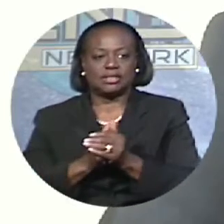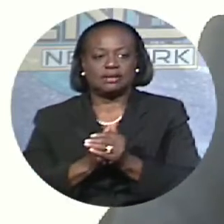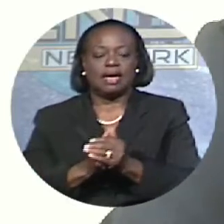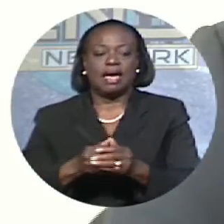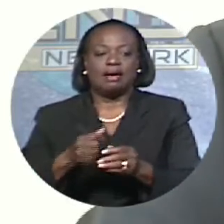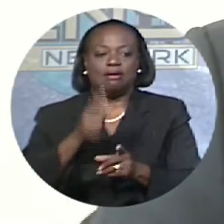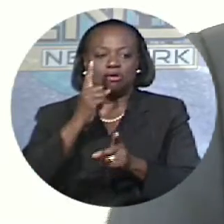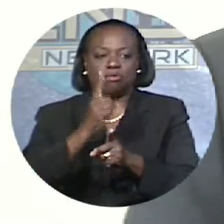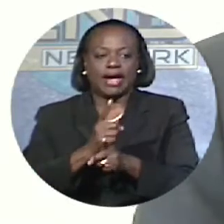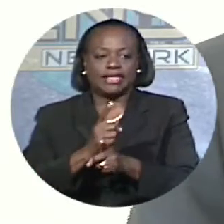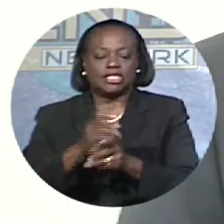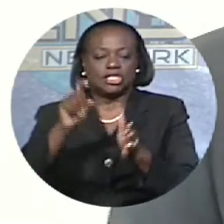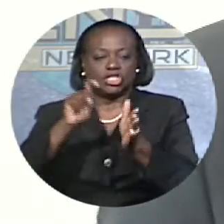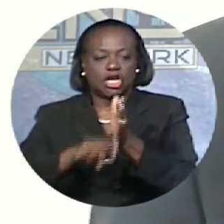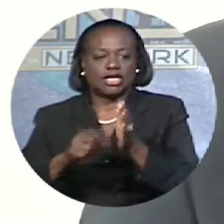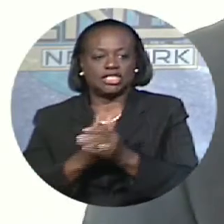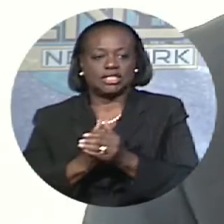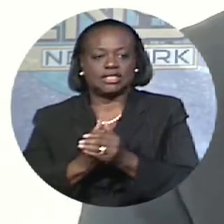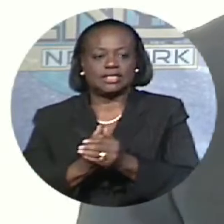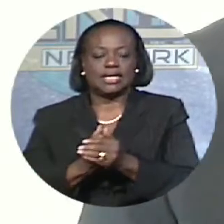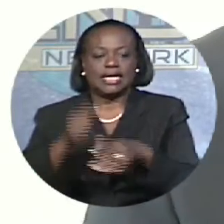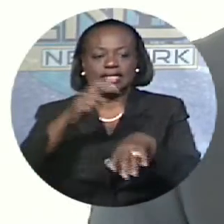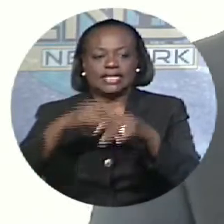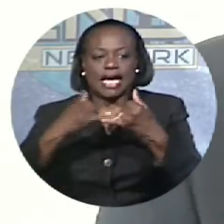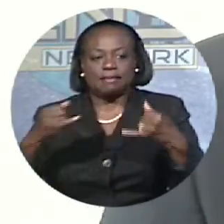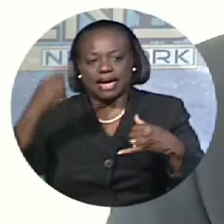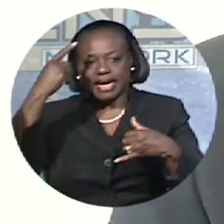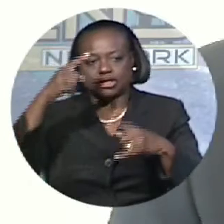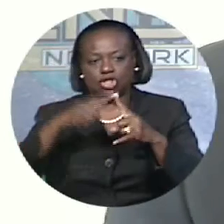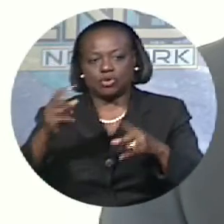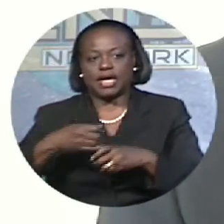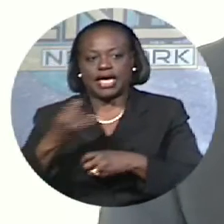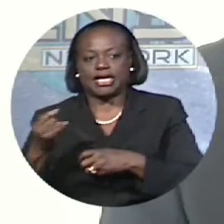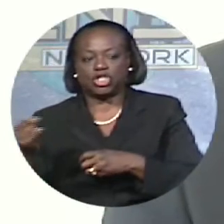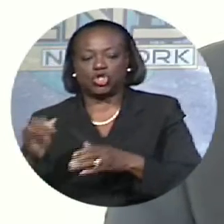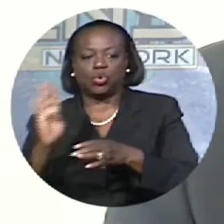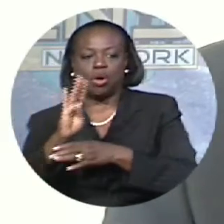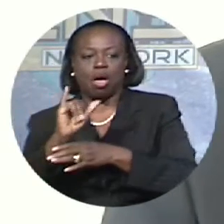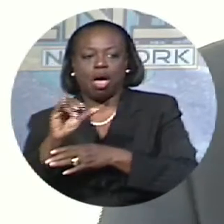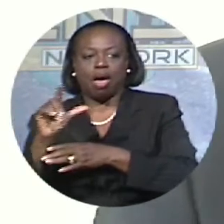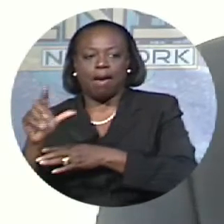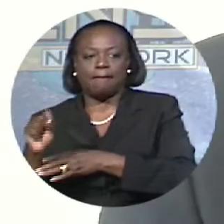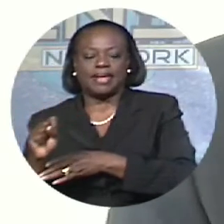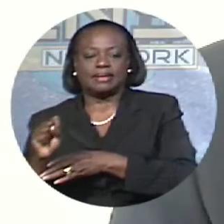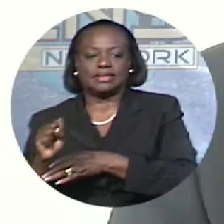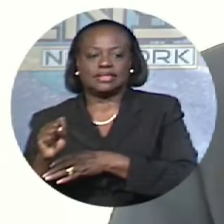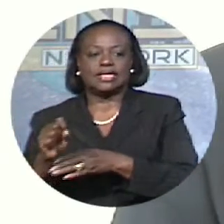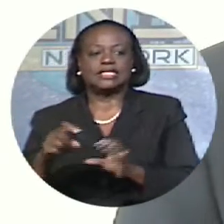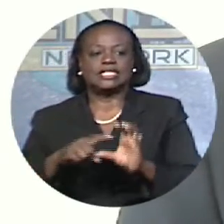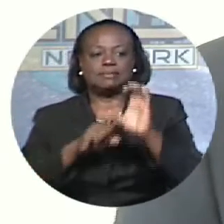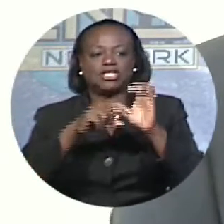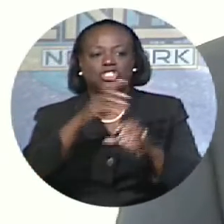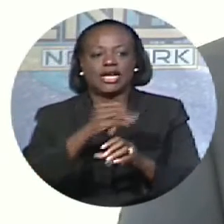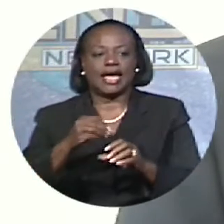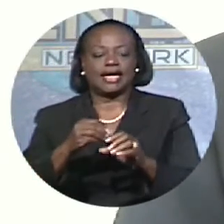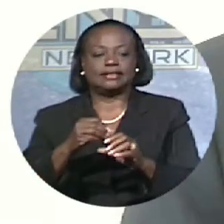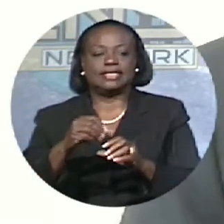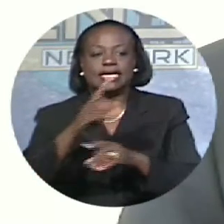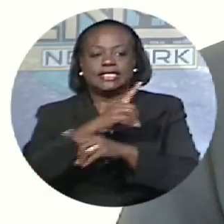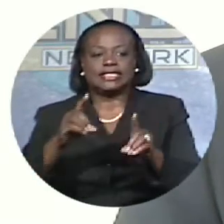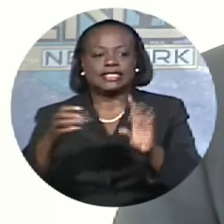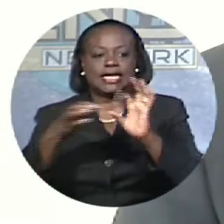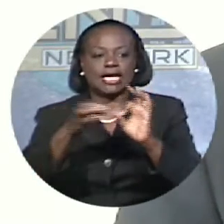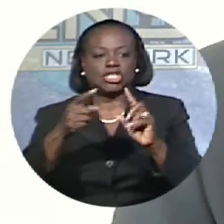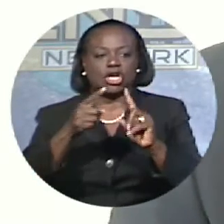charges, timelines for issuance of bills, payment terms, restrictions on suspension and disconnection of service for